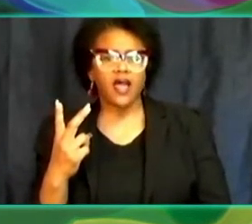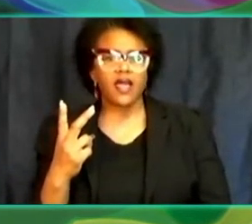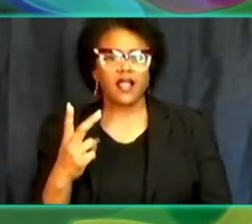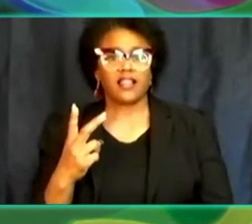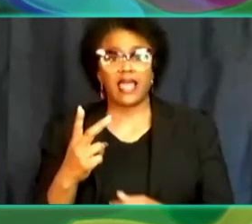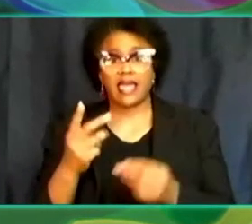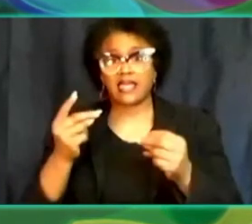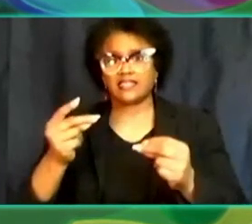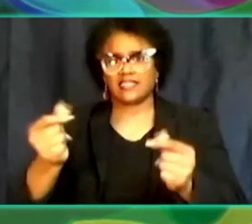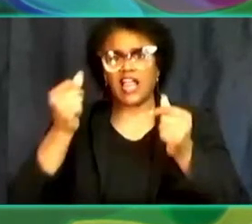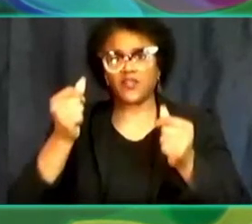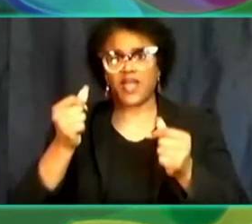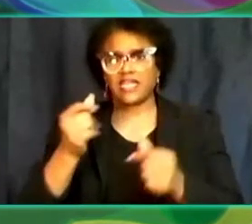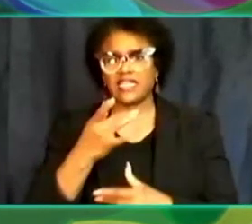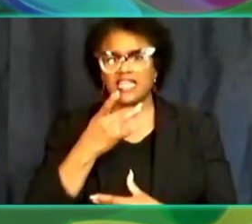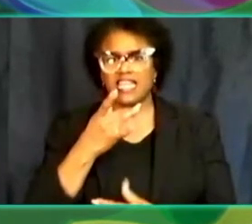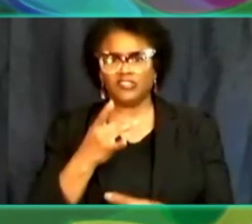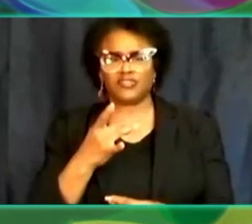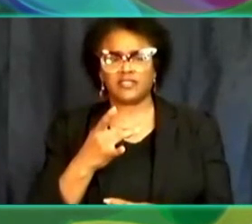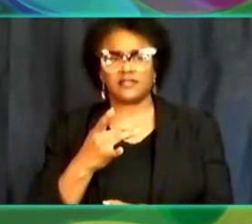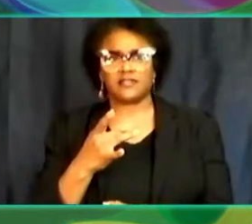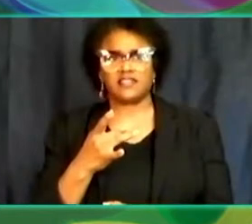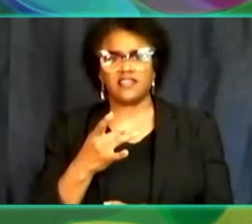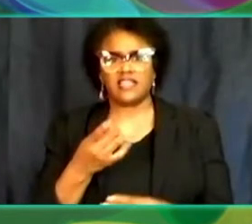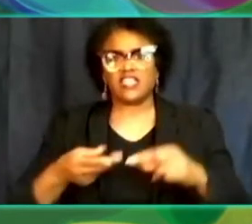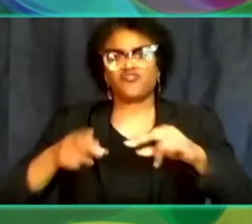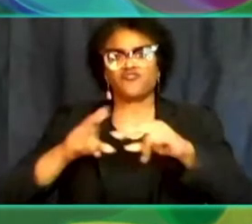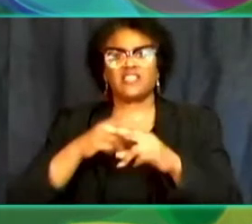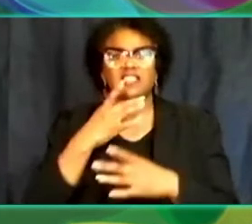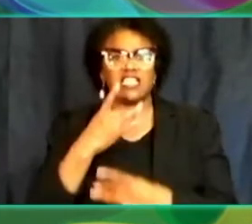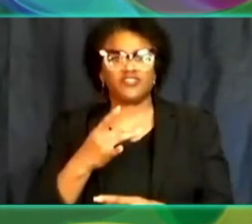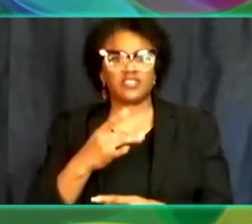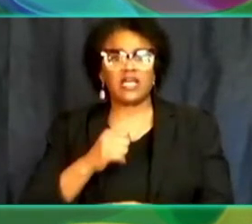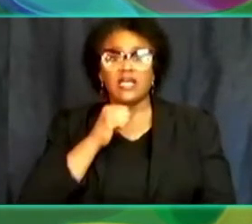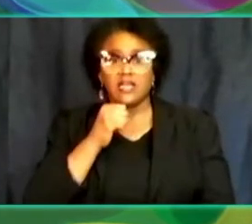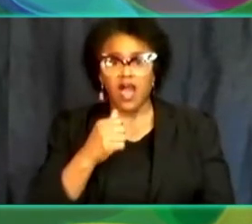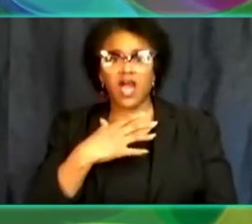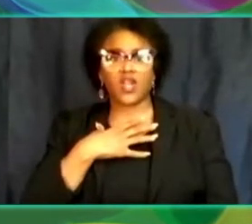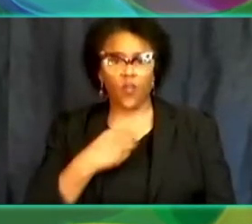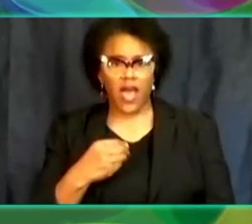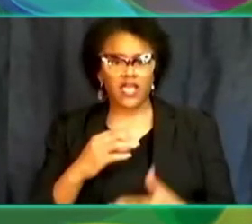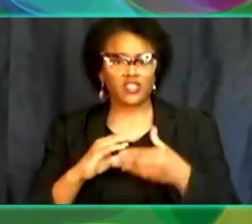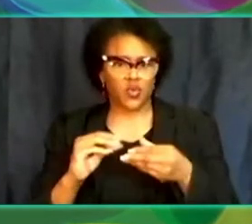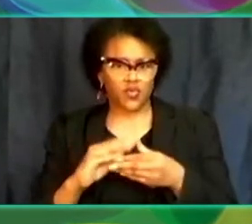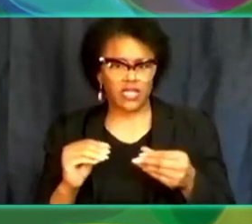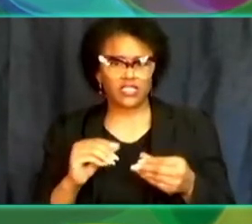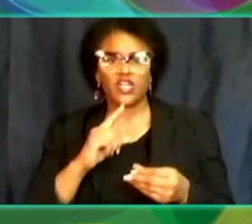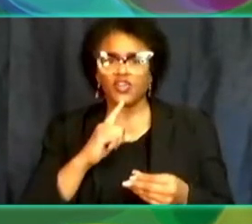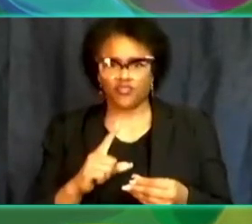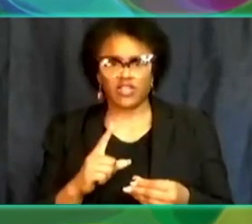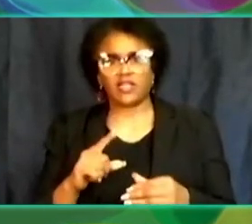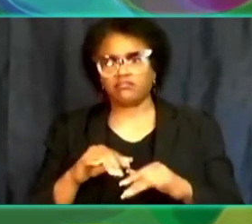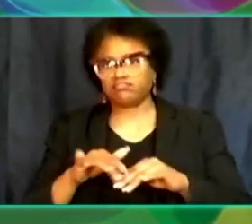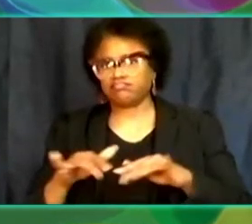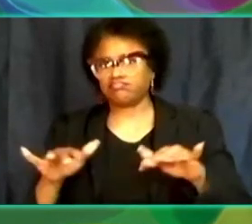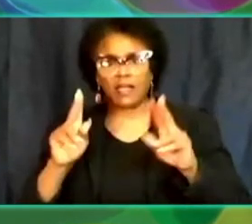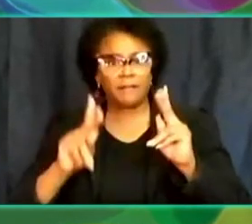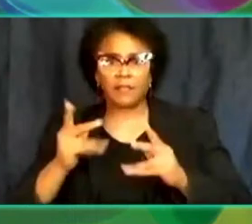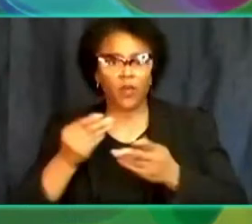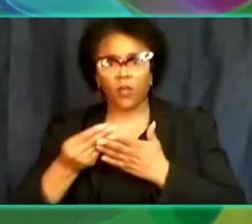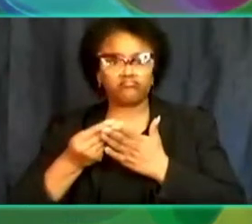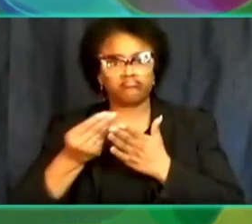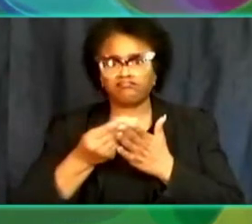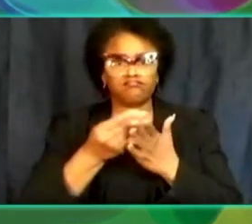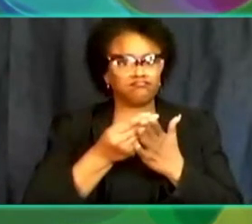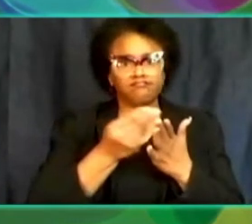accelerated interest in non-white stories, right? It kind of trickled into publishing, where people were just buying up all these